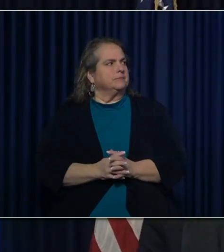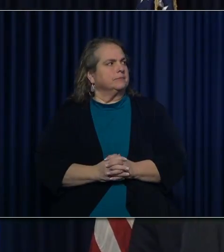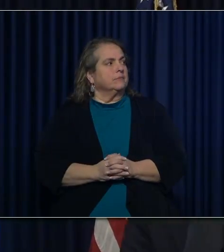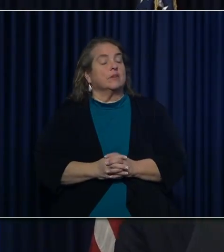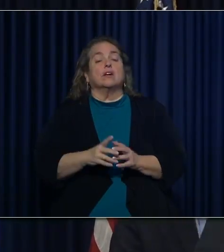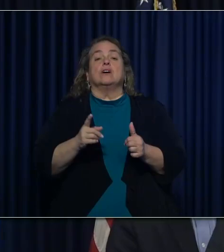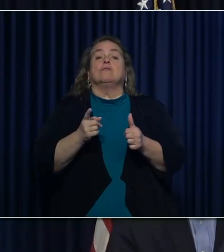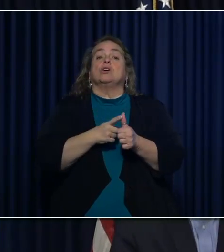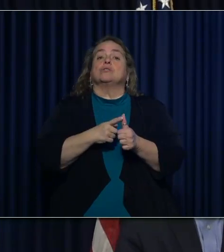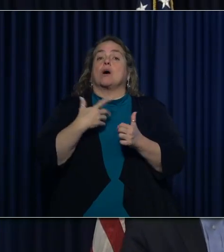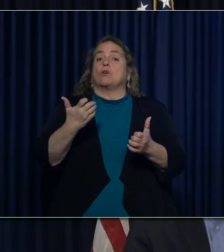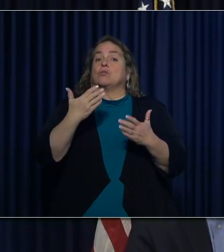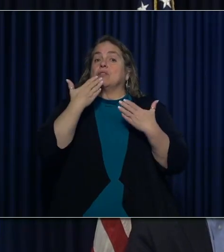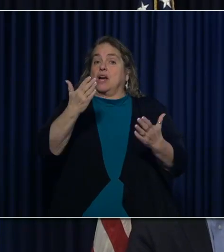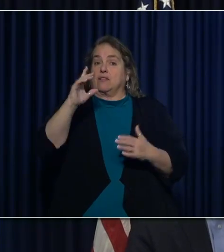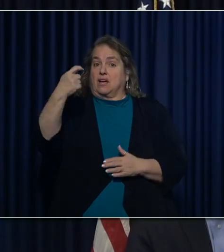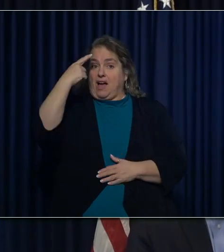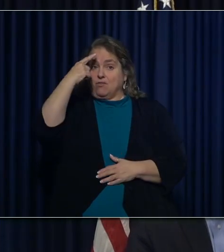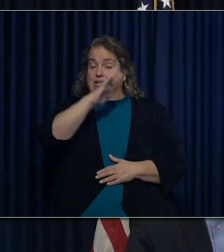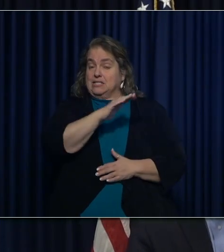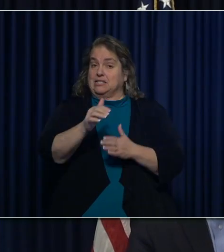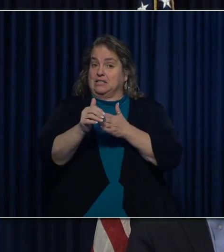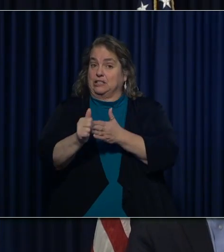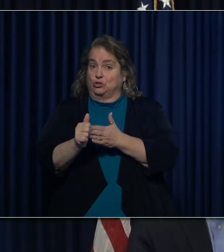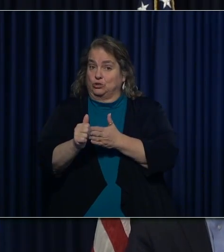I first off want to thank the governor for his leadership.